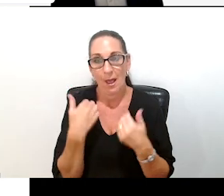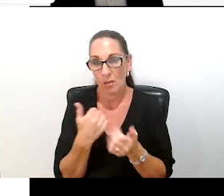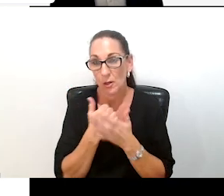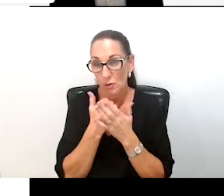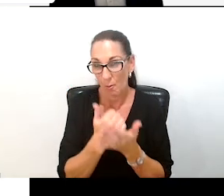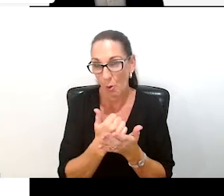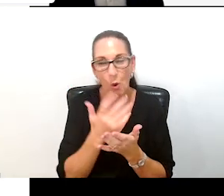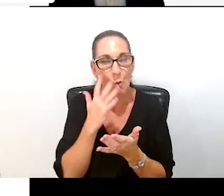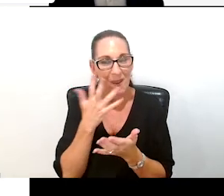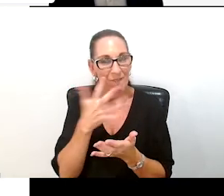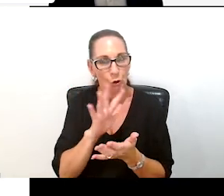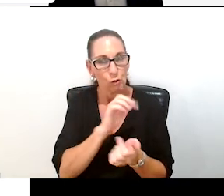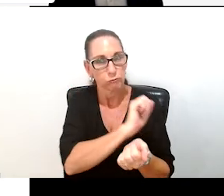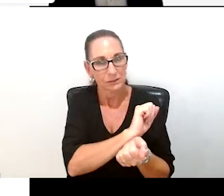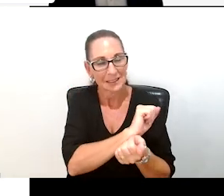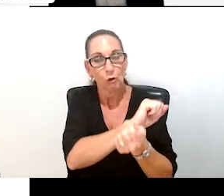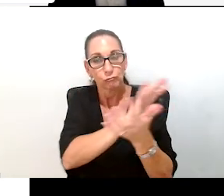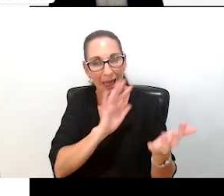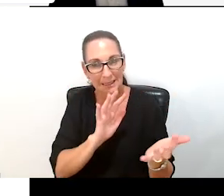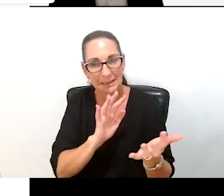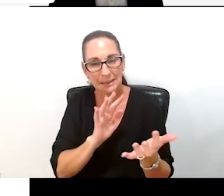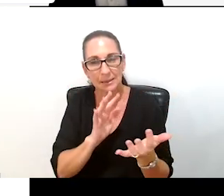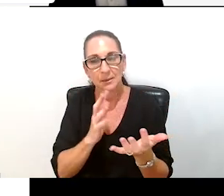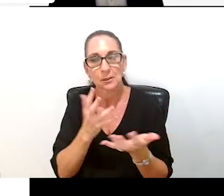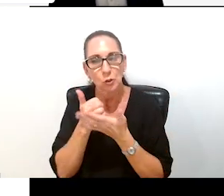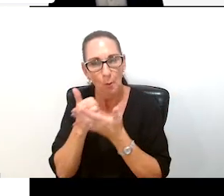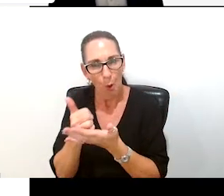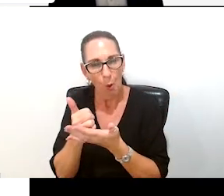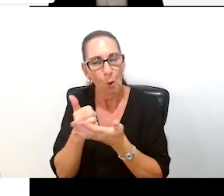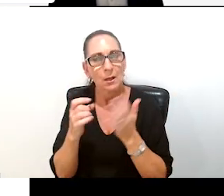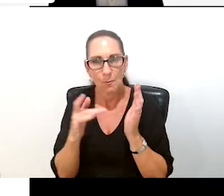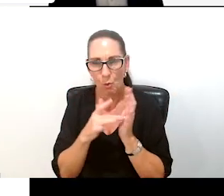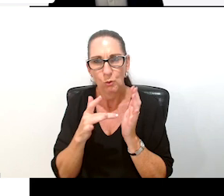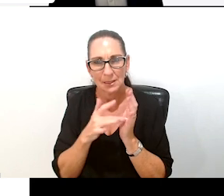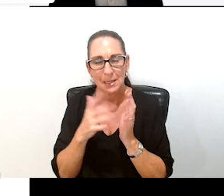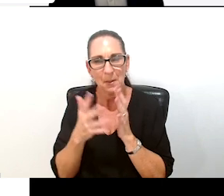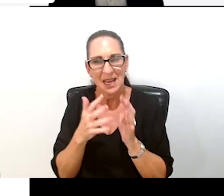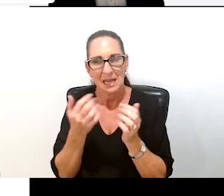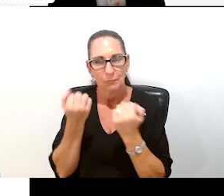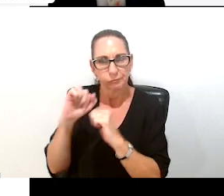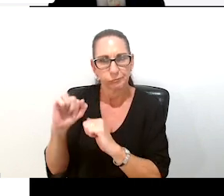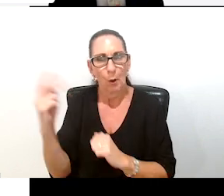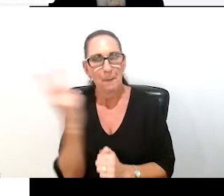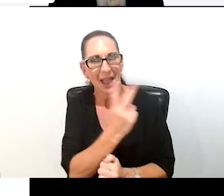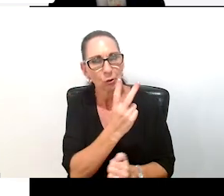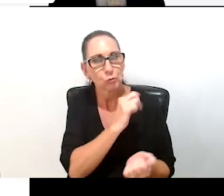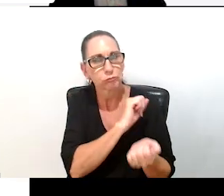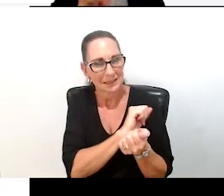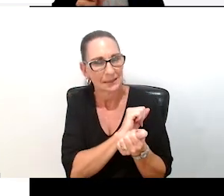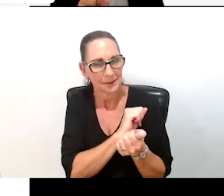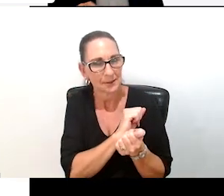after they left prison was important in keeping them out of prison. It reduced likelihood of return to prison very